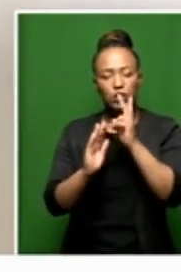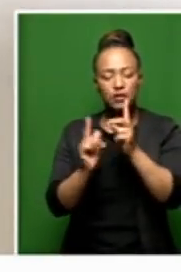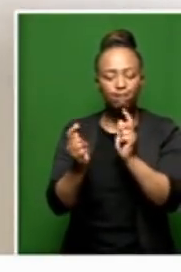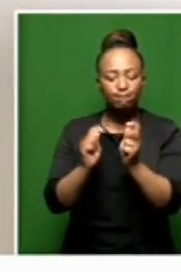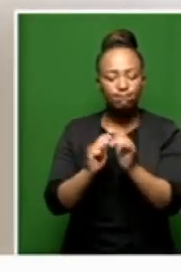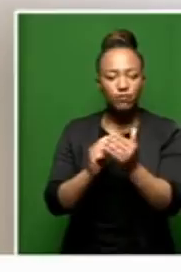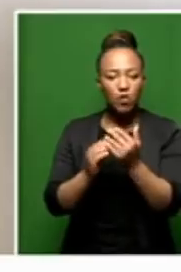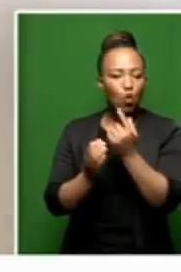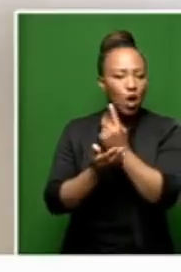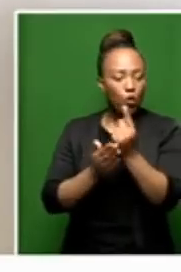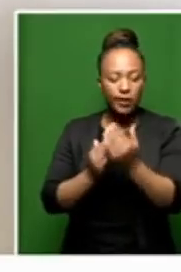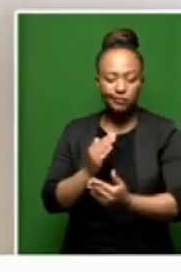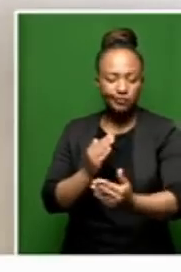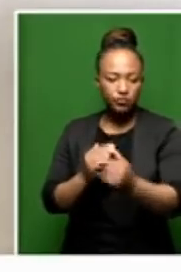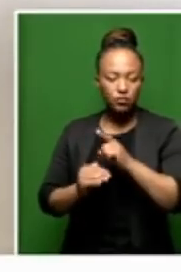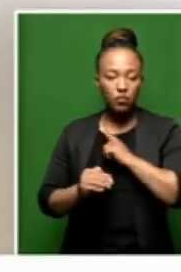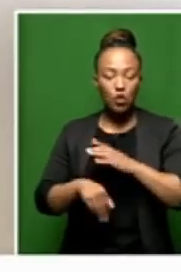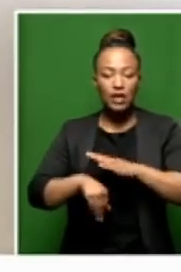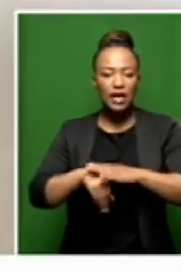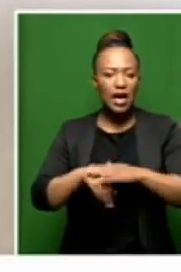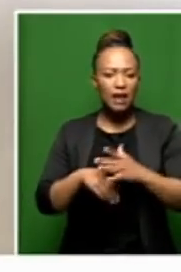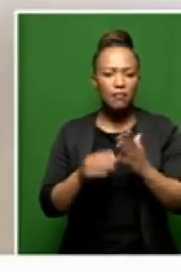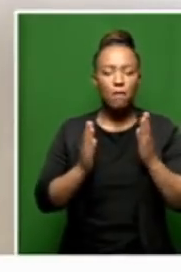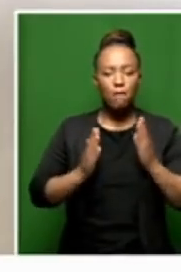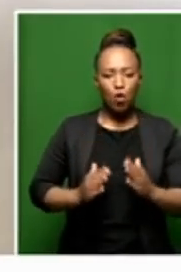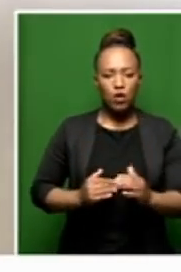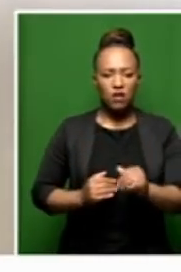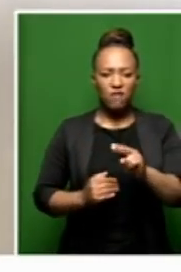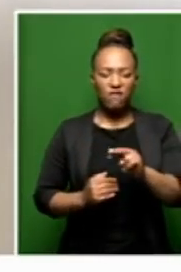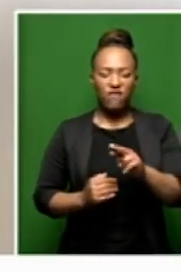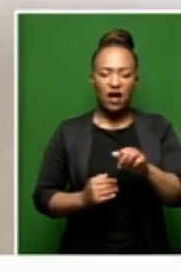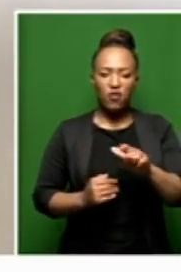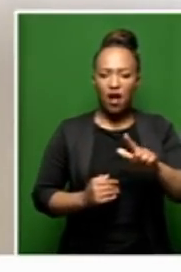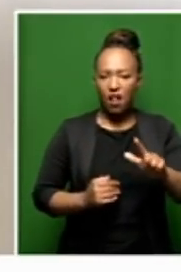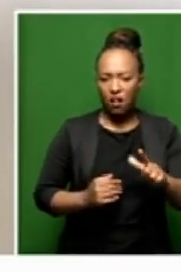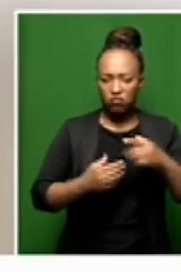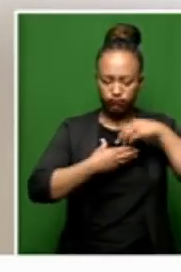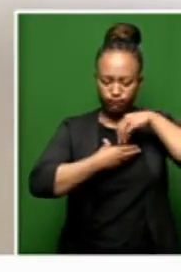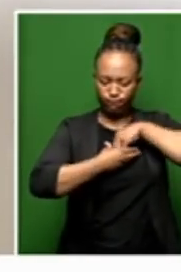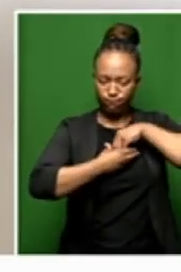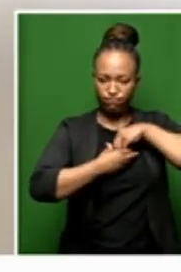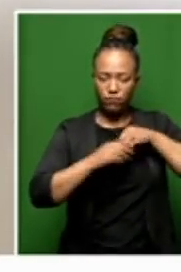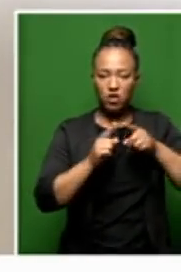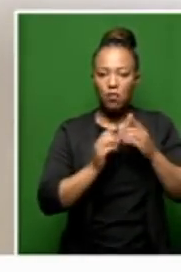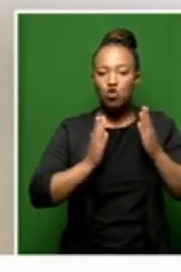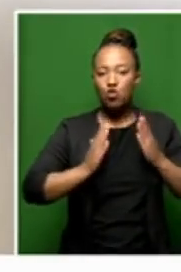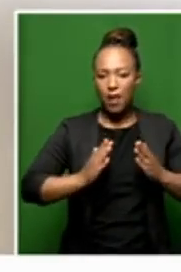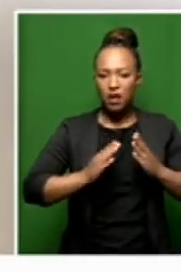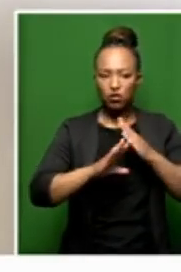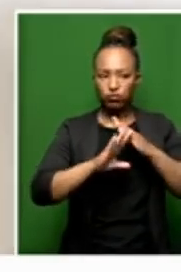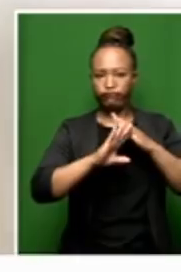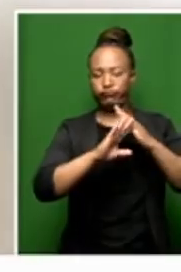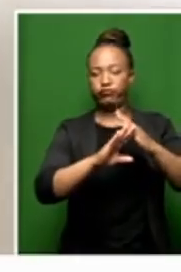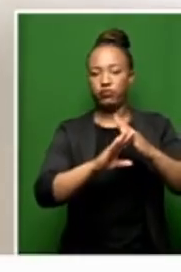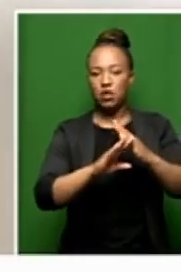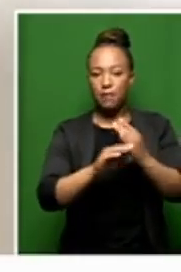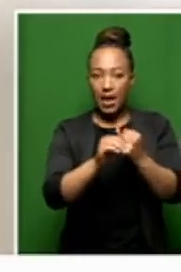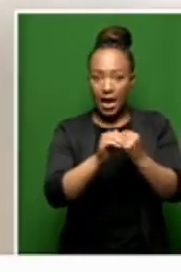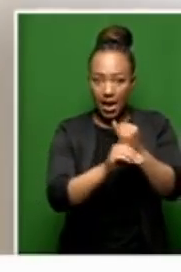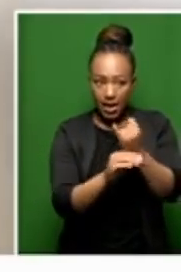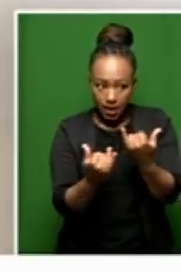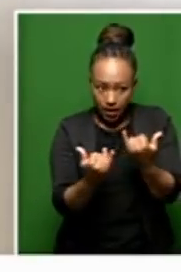by, as it takes time for the viral load, it takes time for the virus and the human immunity to overcome. But the early signs are